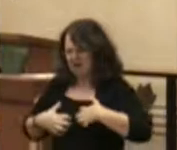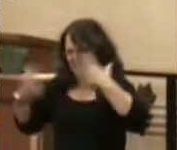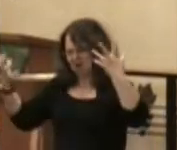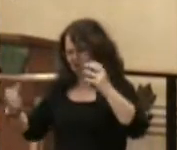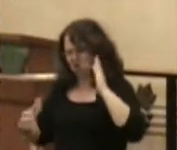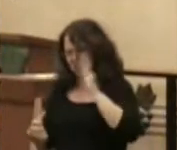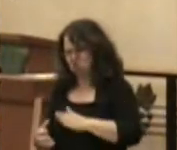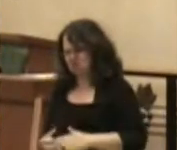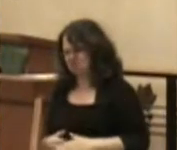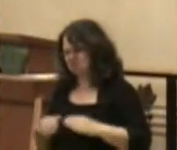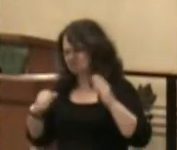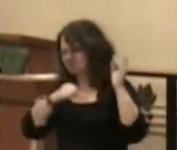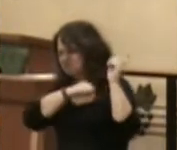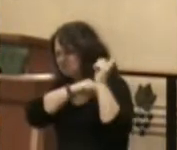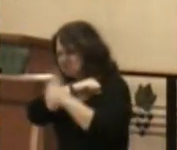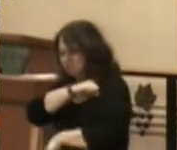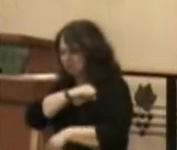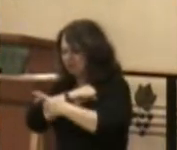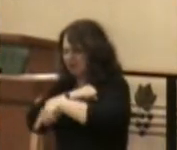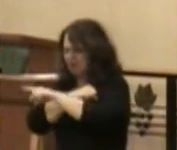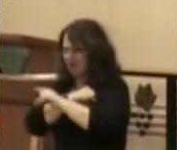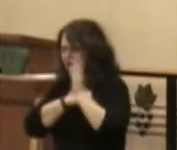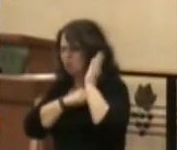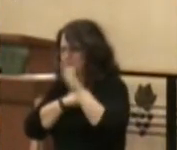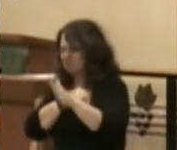them, that I may consume them.